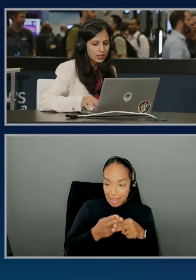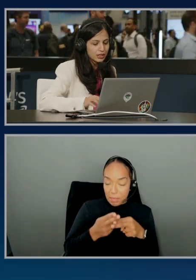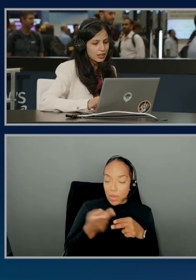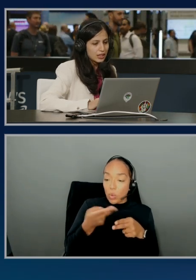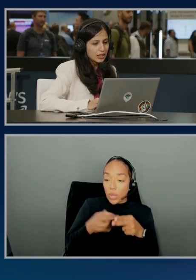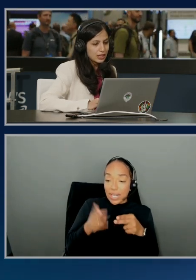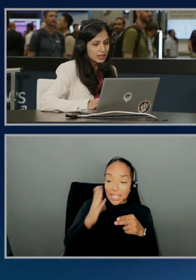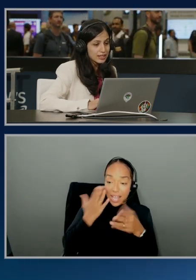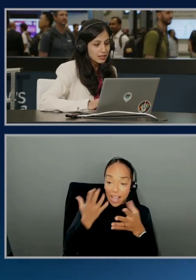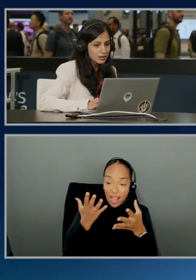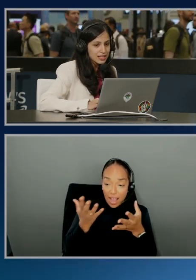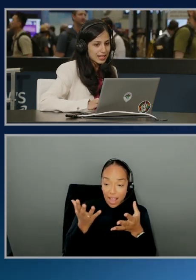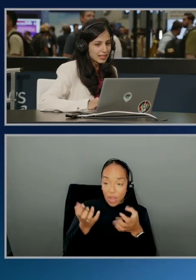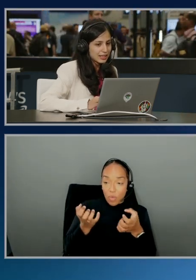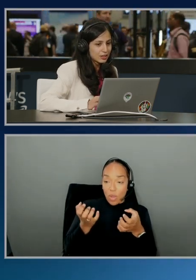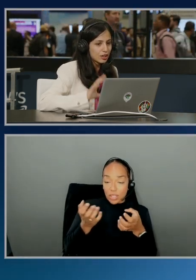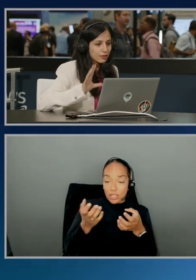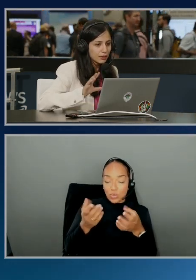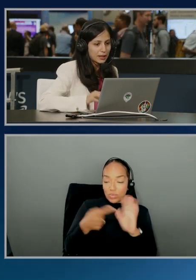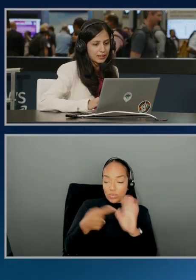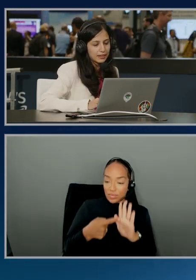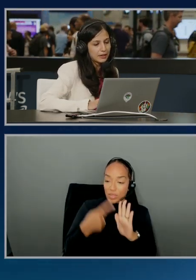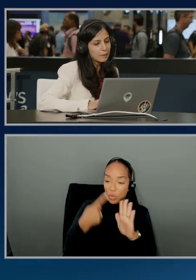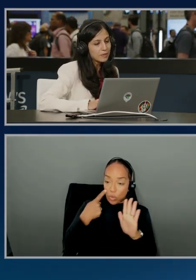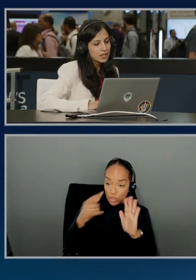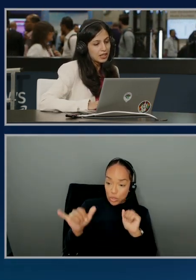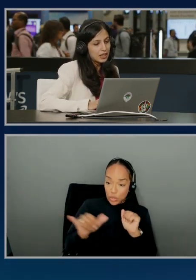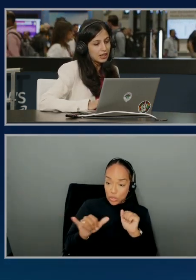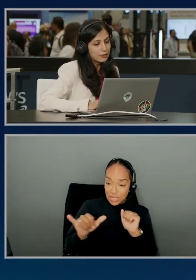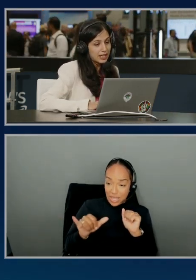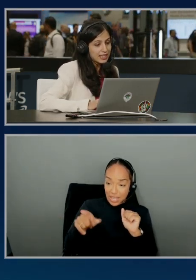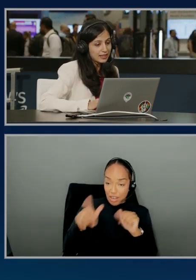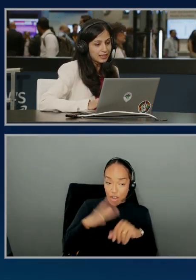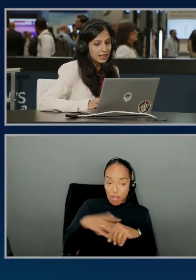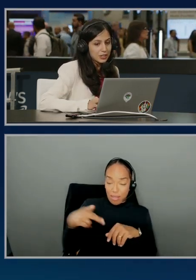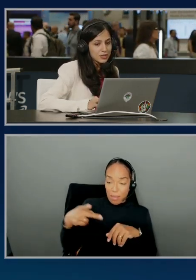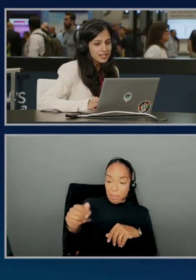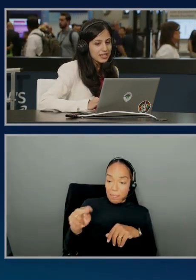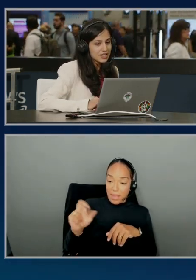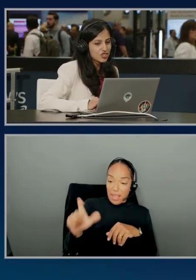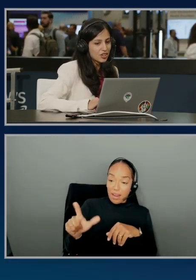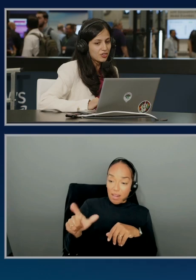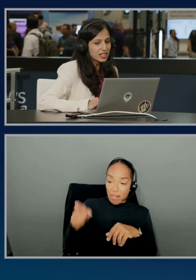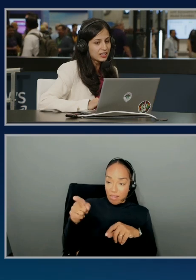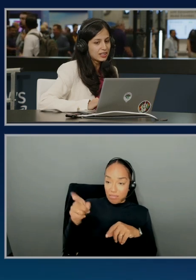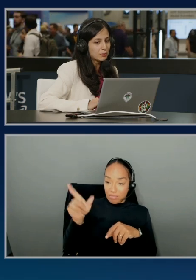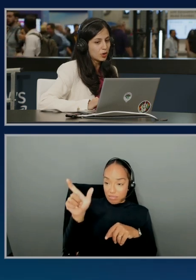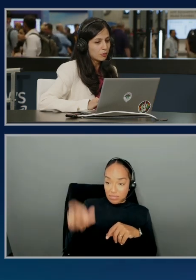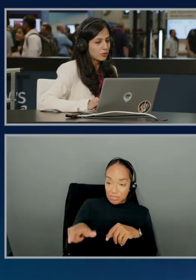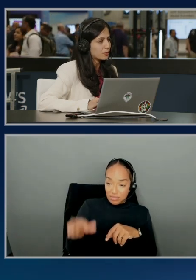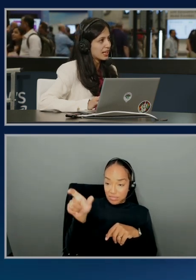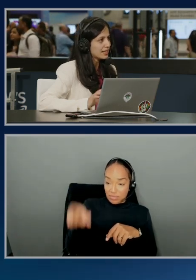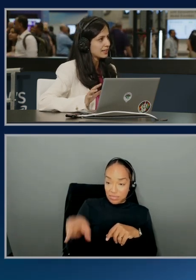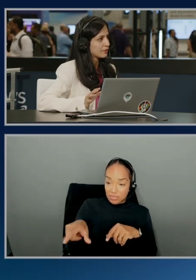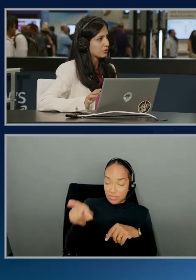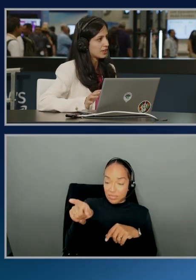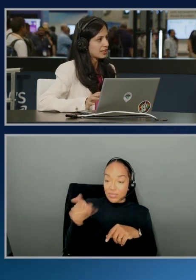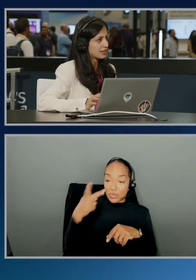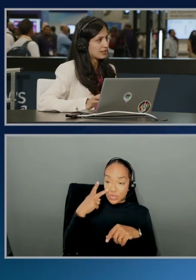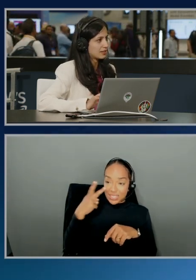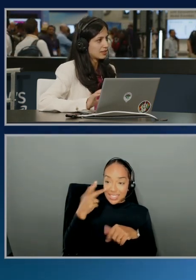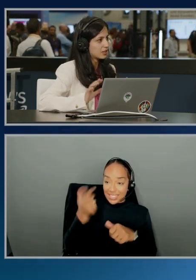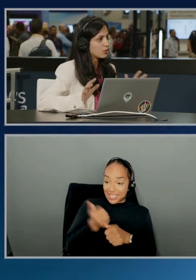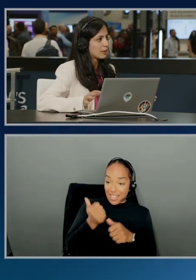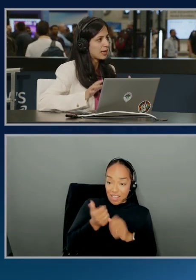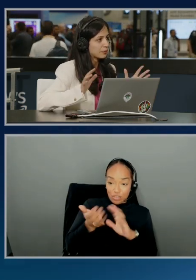into what this looks like in the config panel here. If I edit the card, you'll see it's generated that prompt for me. I didn't have to write